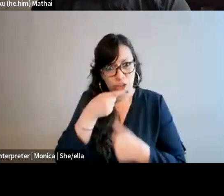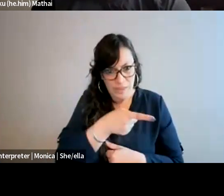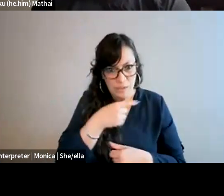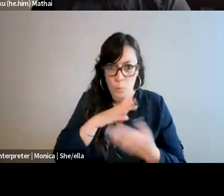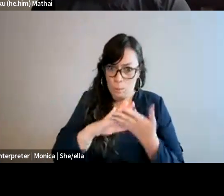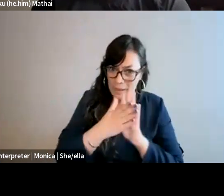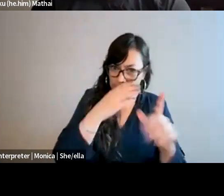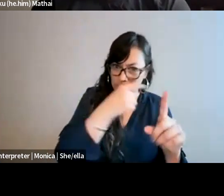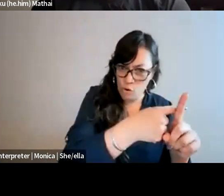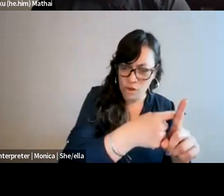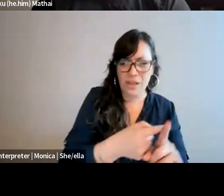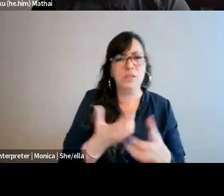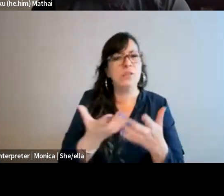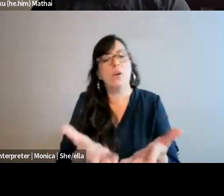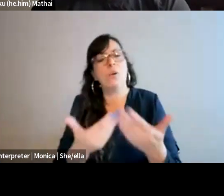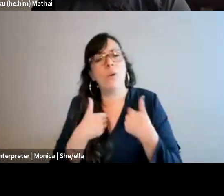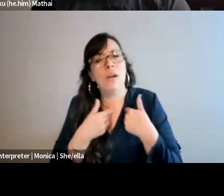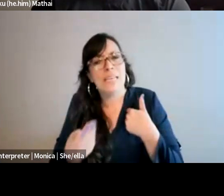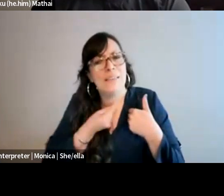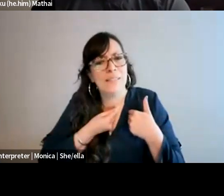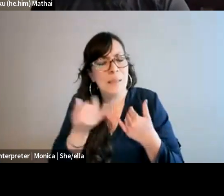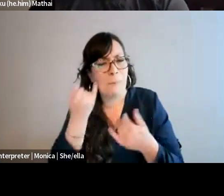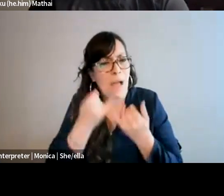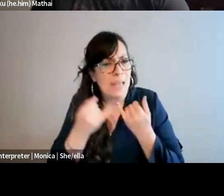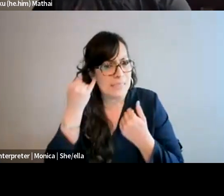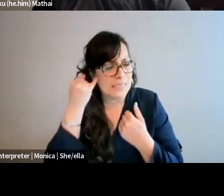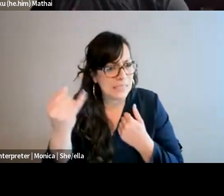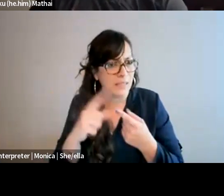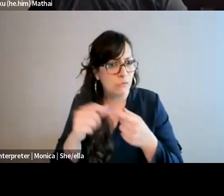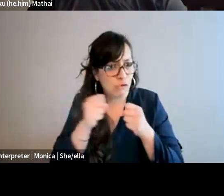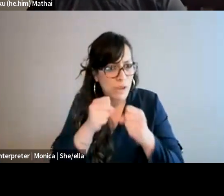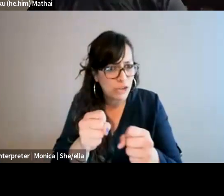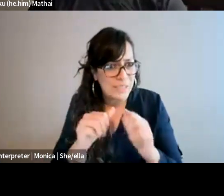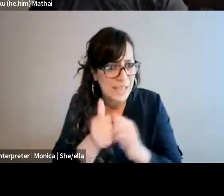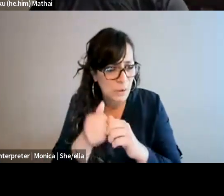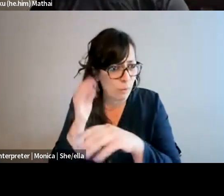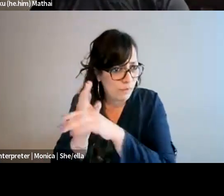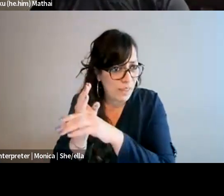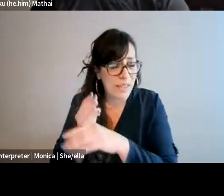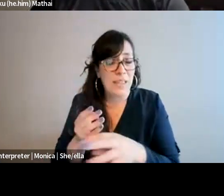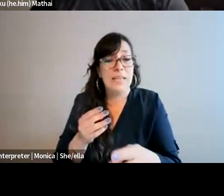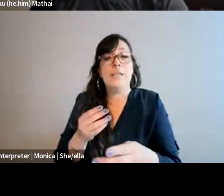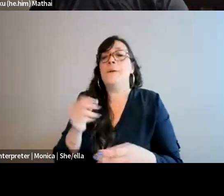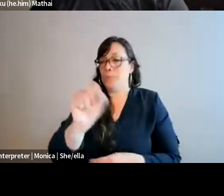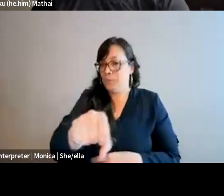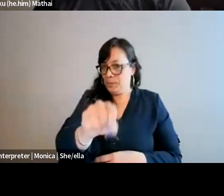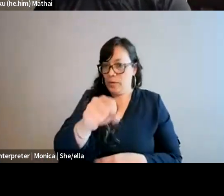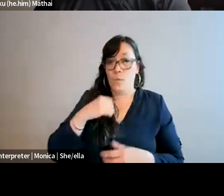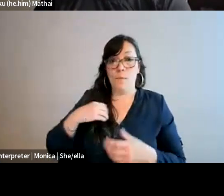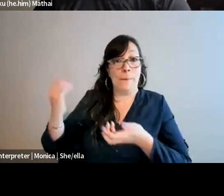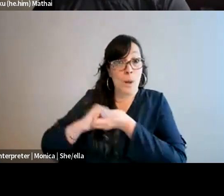be the most targeted. So could you give us any strategies? Absolutely. We've been